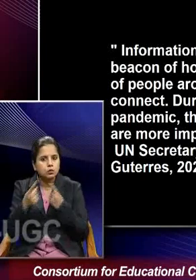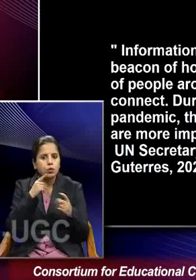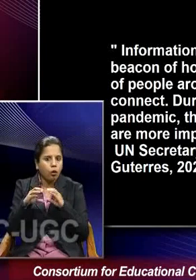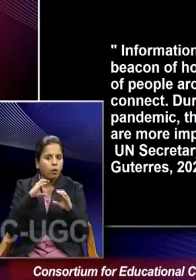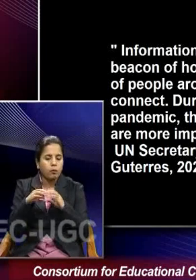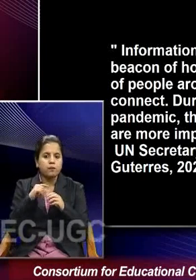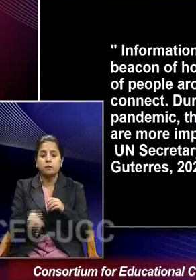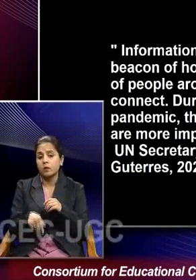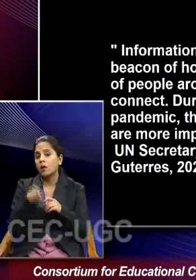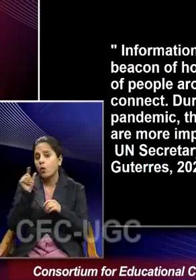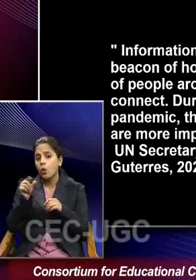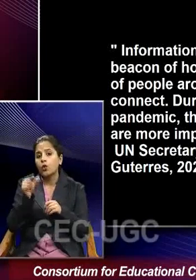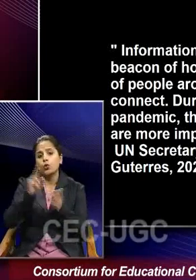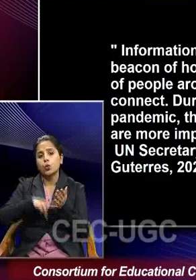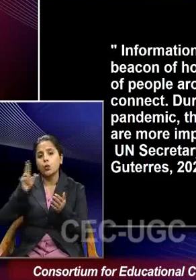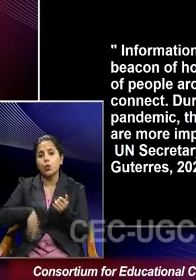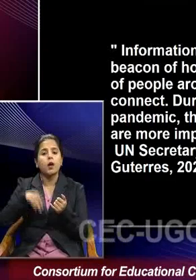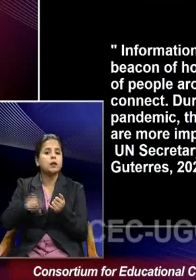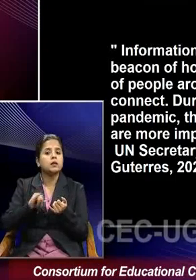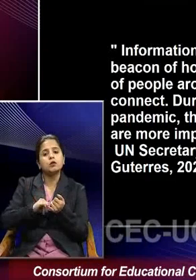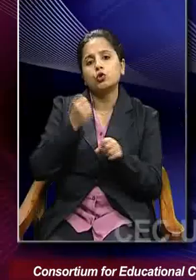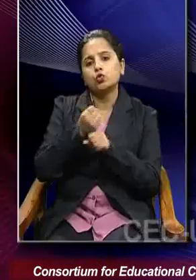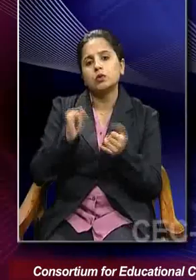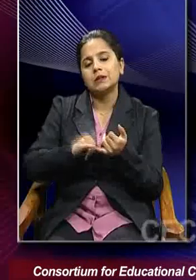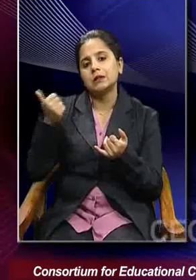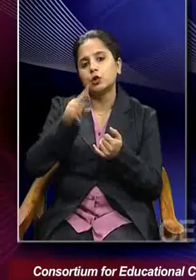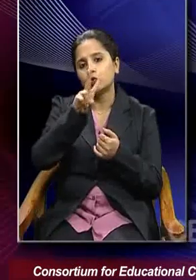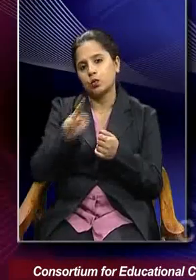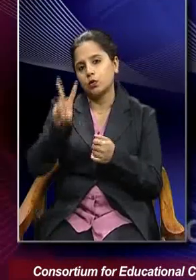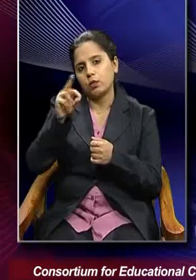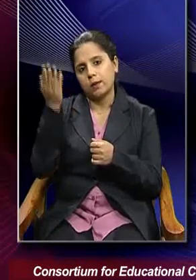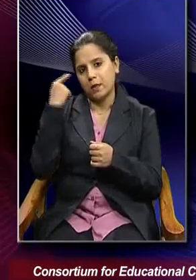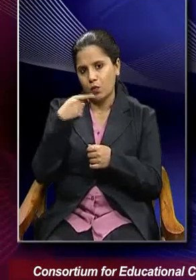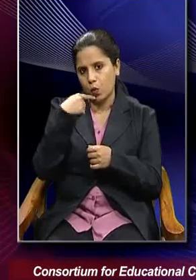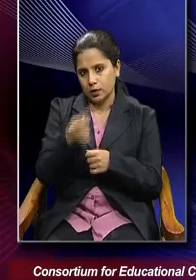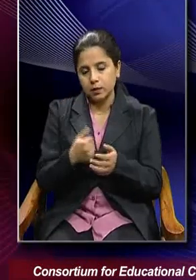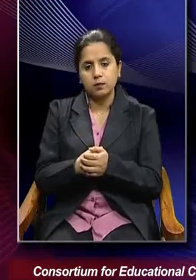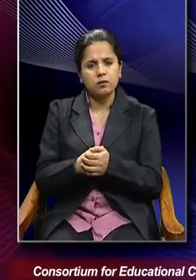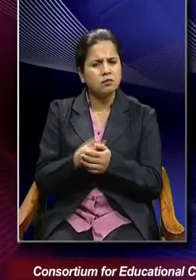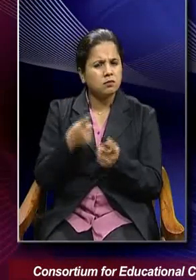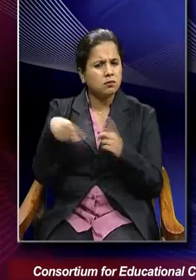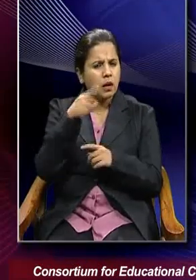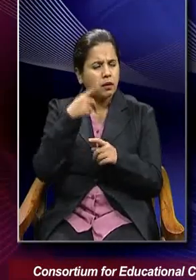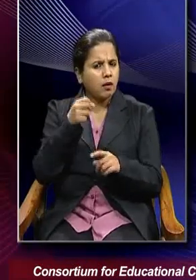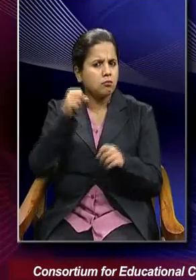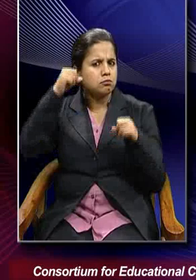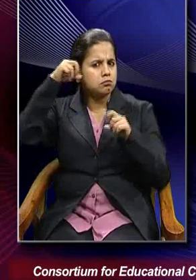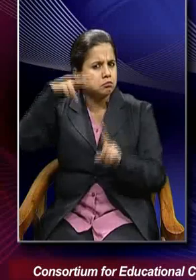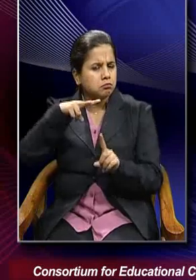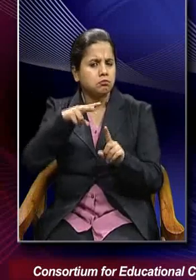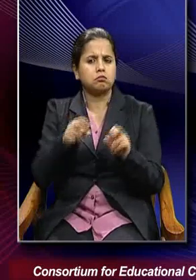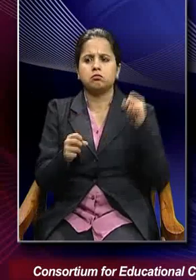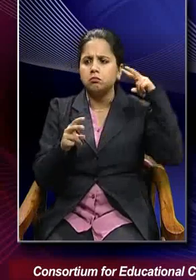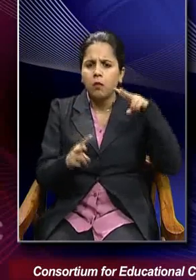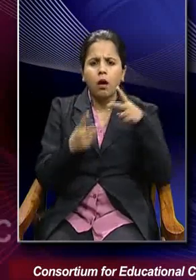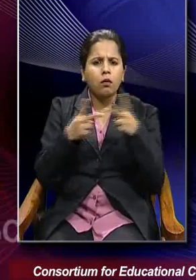Secretary General Antonio Guterres in 2020. Now, these perspectives we shall try to